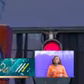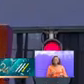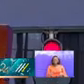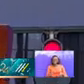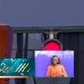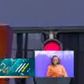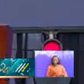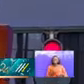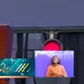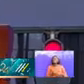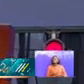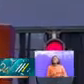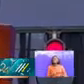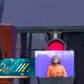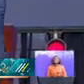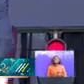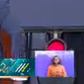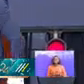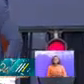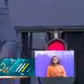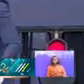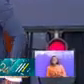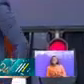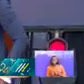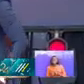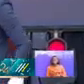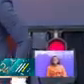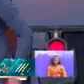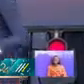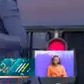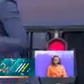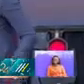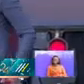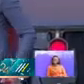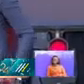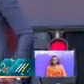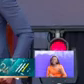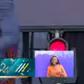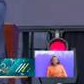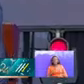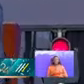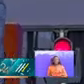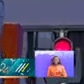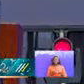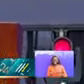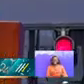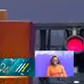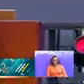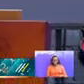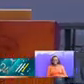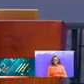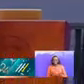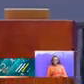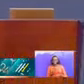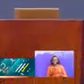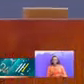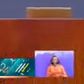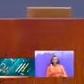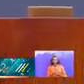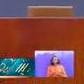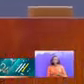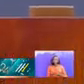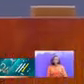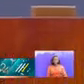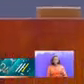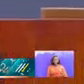possession is clean feet wherever the soul of thy feet shall step then that shall be thy